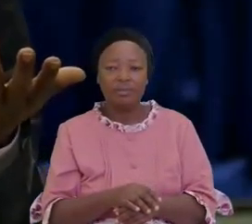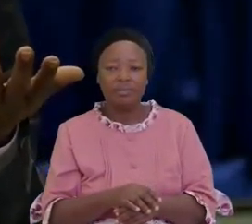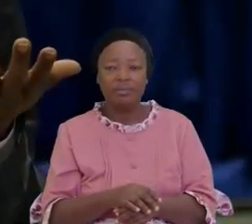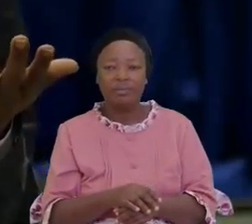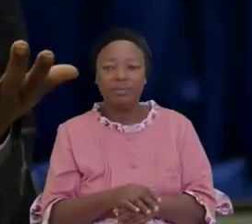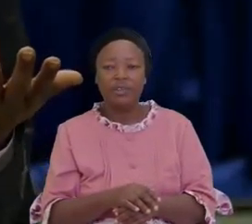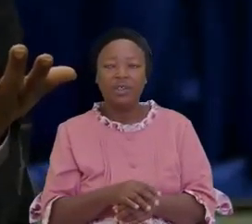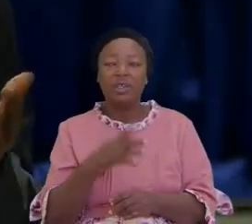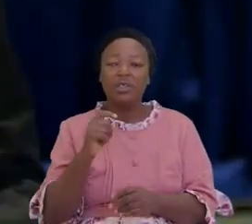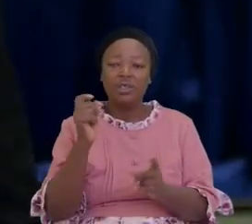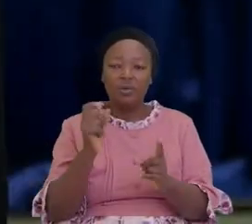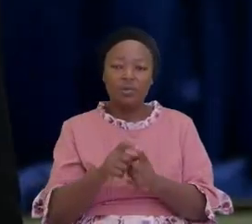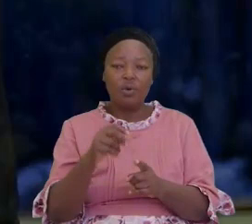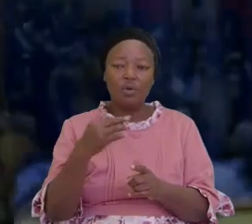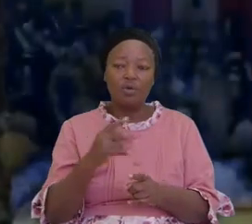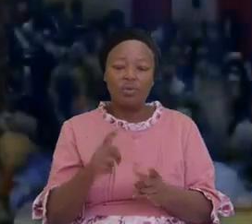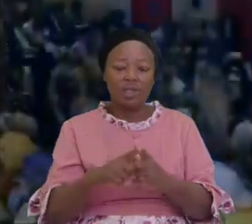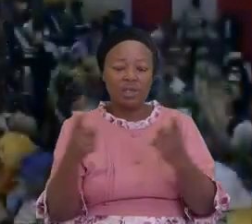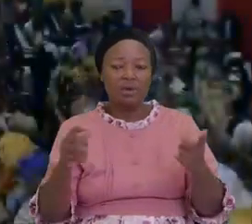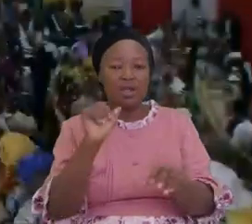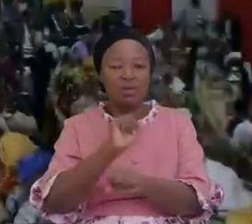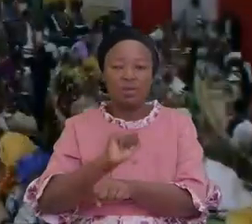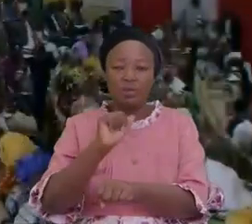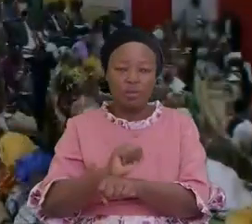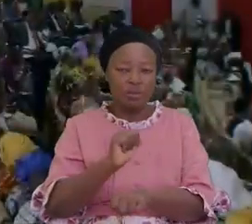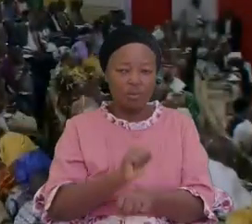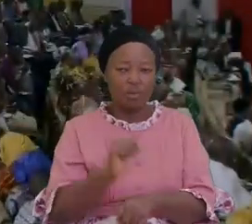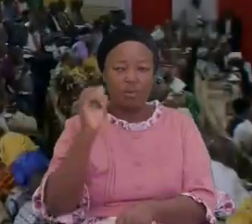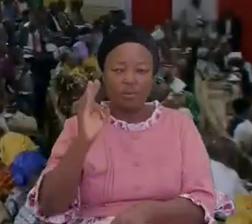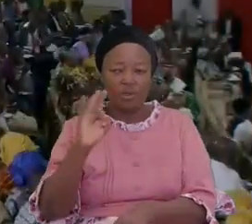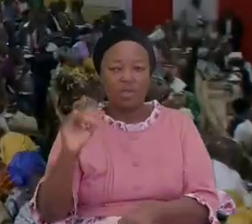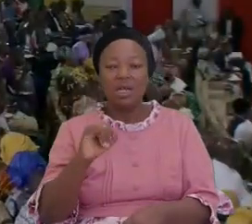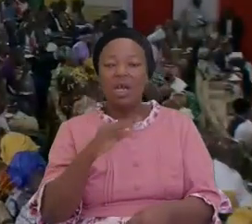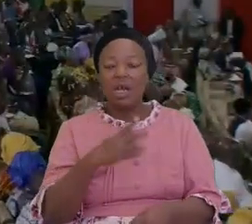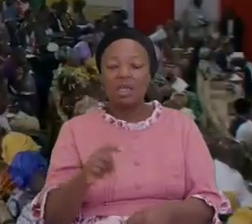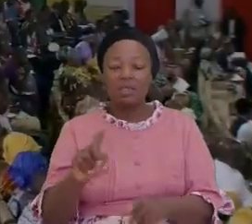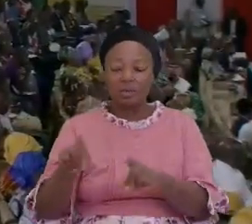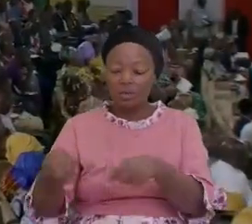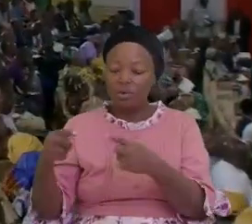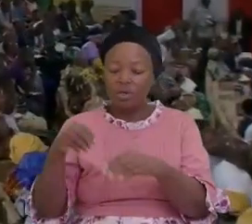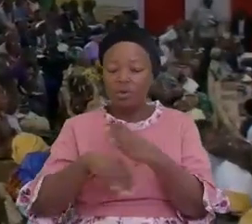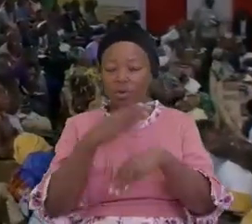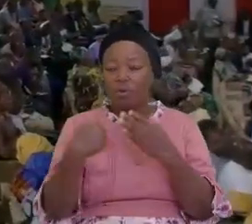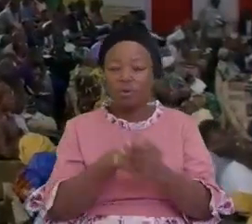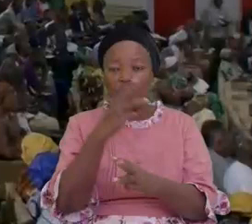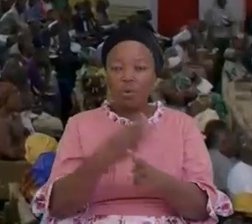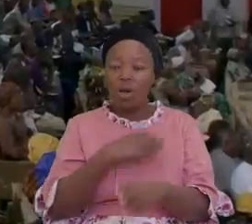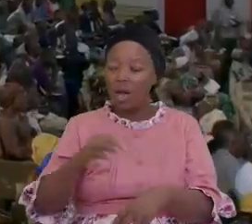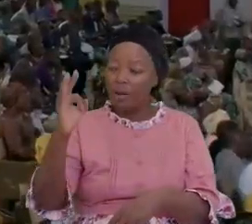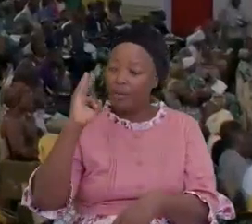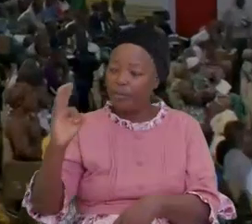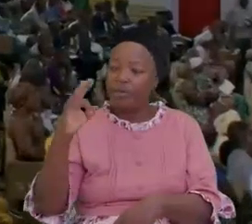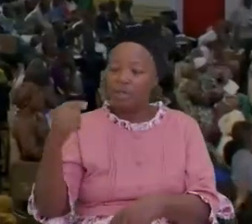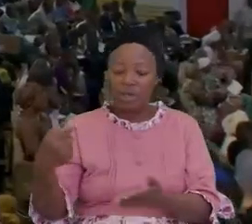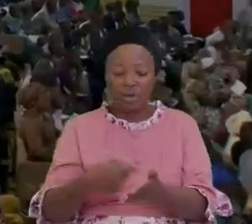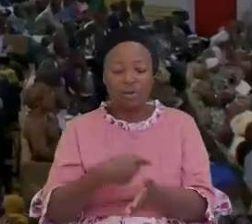The word of the great commission. Go ye into all the world and preach the gospel to every